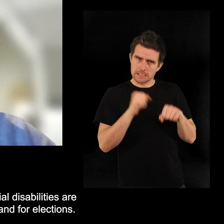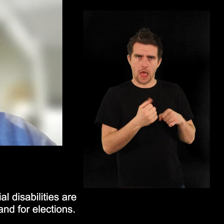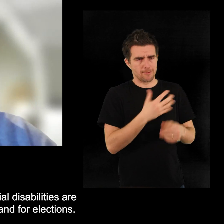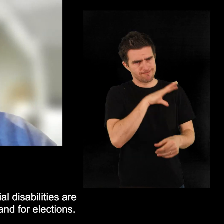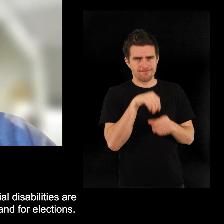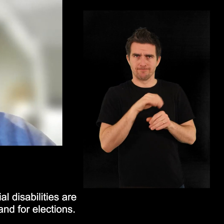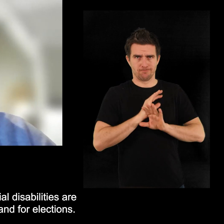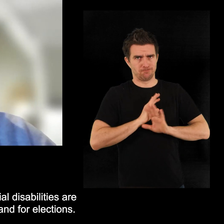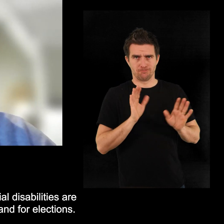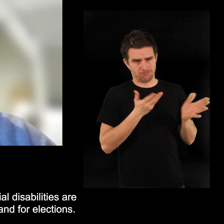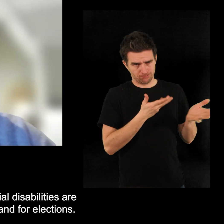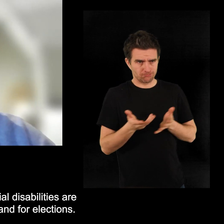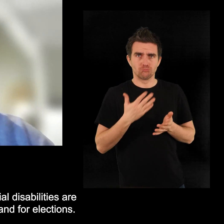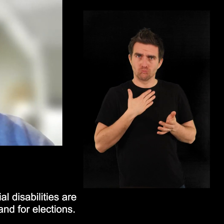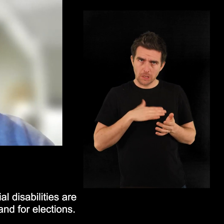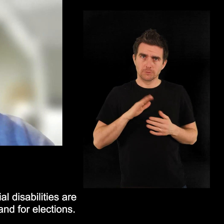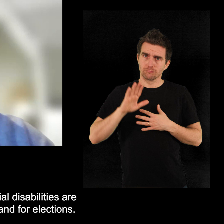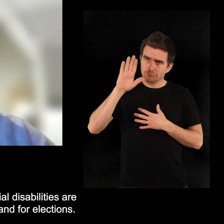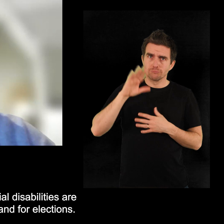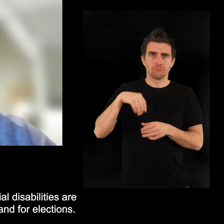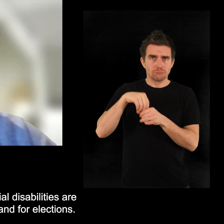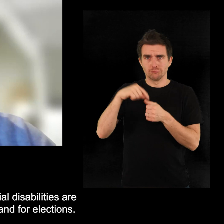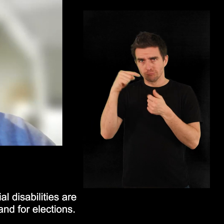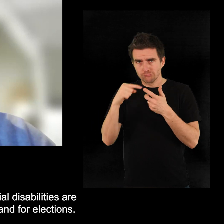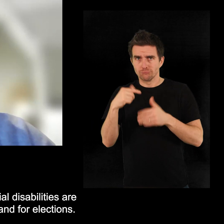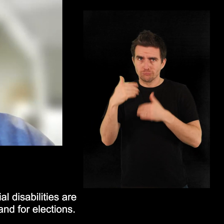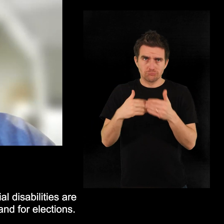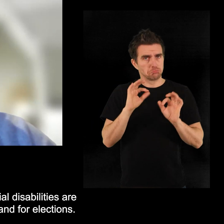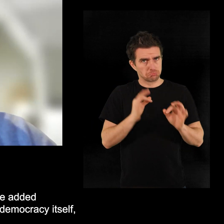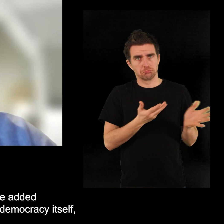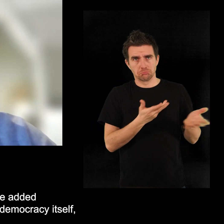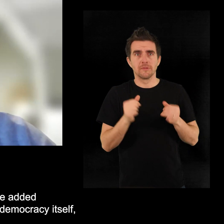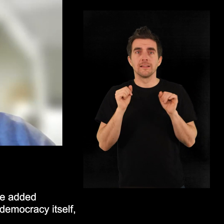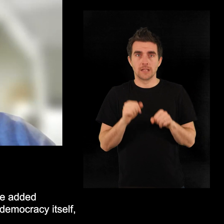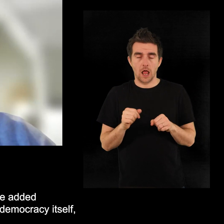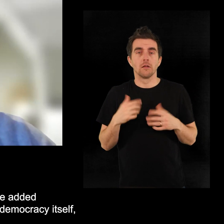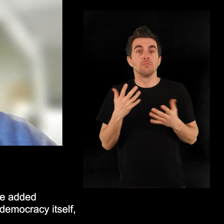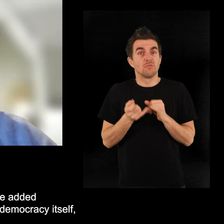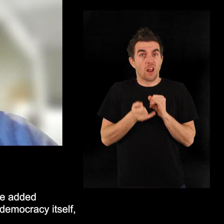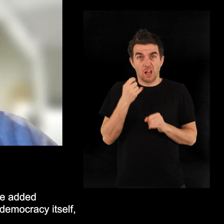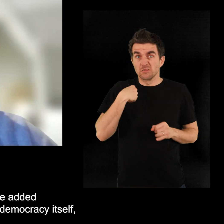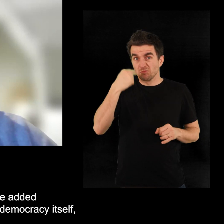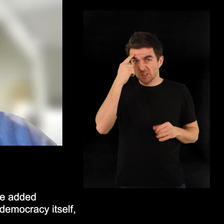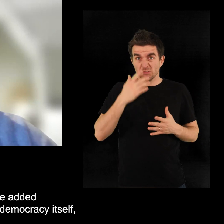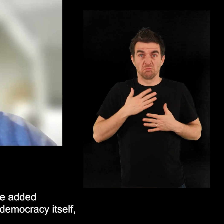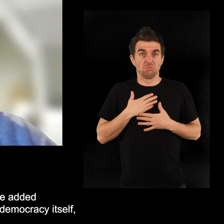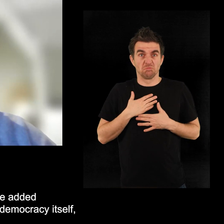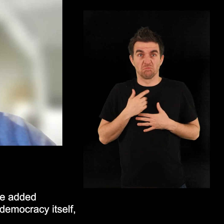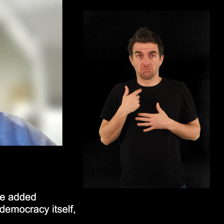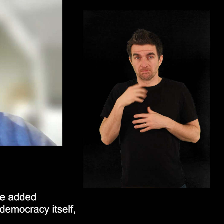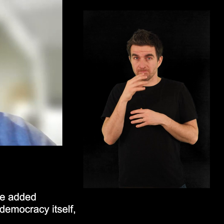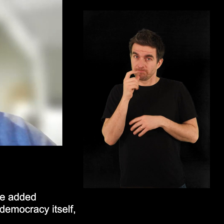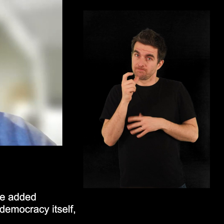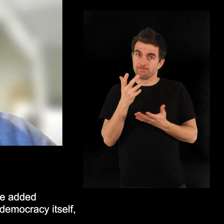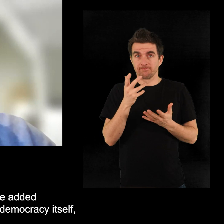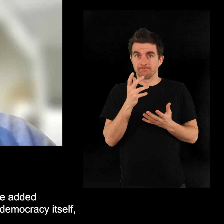allowed to participate and stand for elections. Lastly, for me, I think it's high